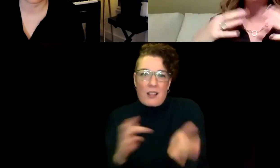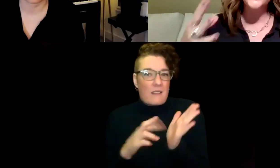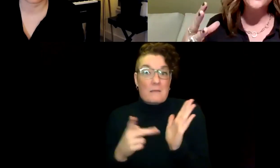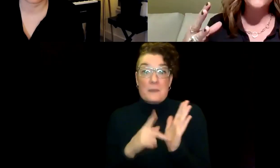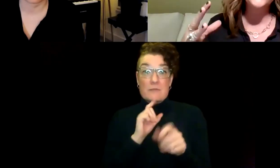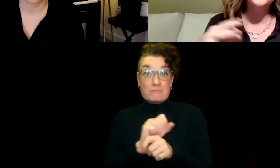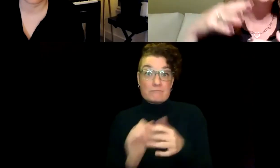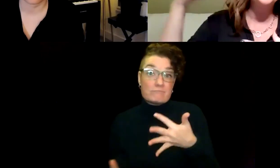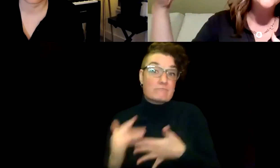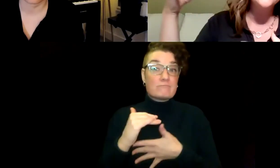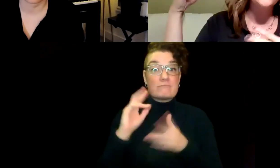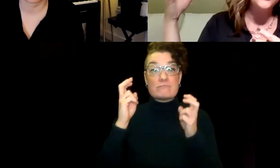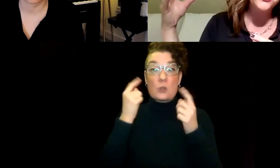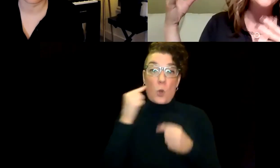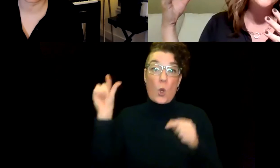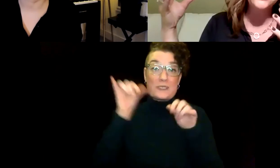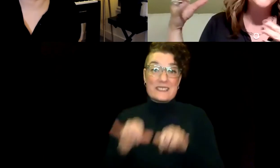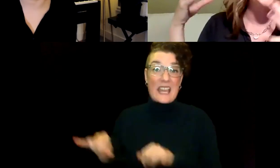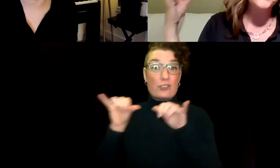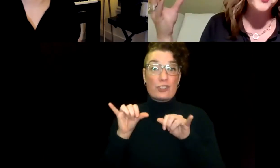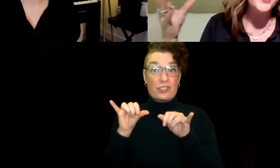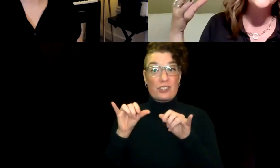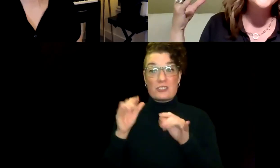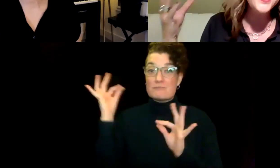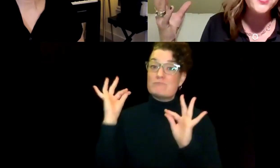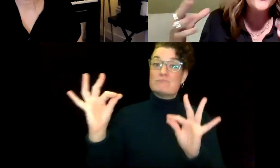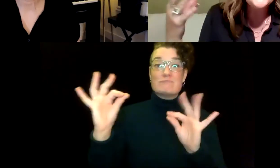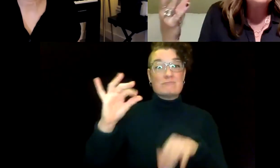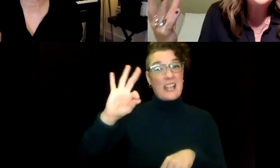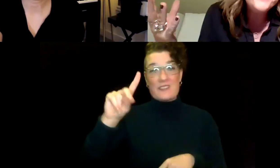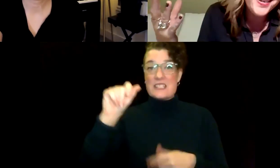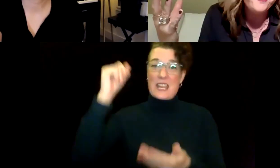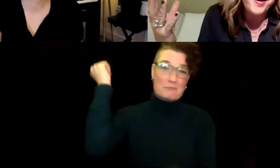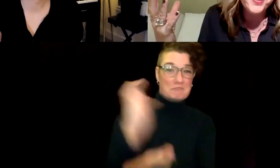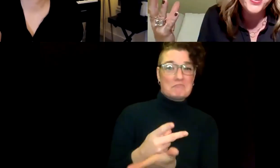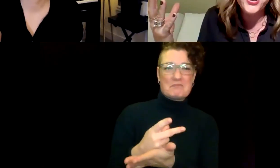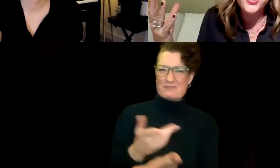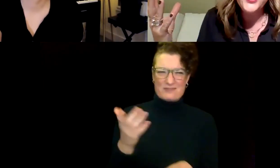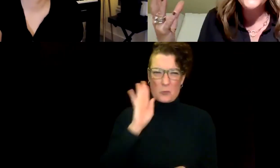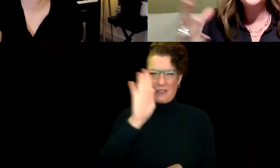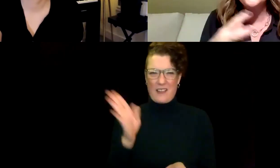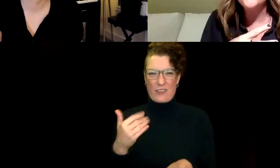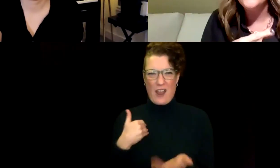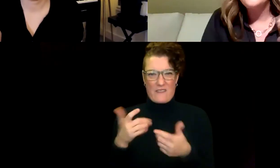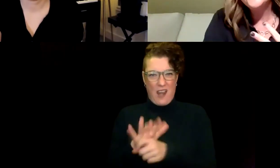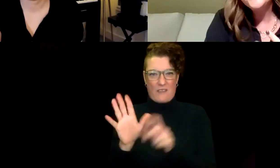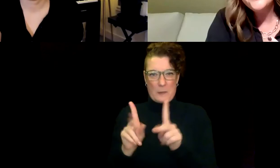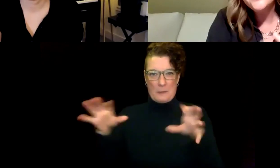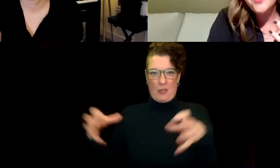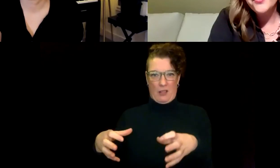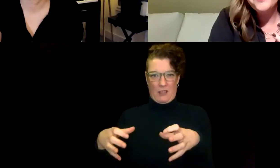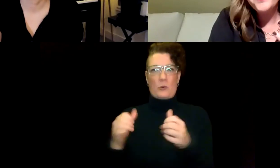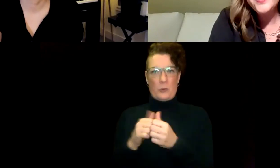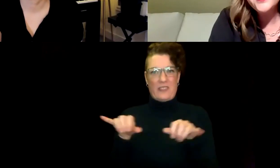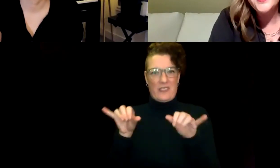the gold standard, which is the large scale study. There will never be a big enough population. So that to